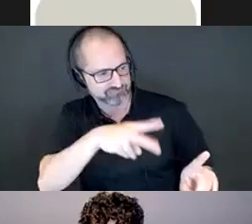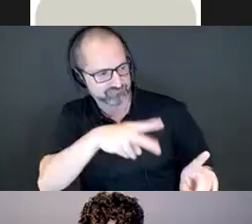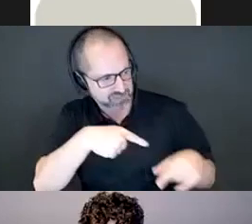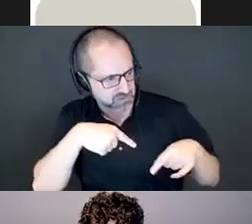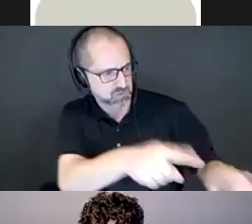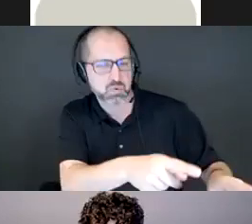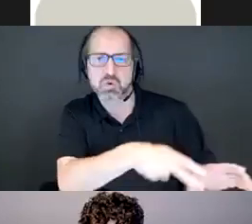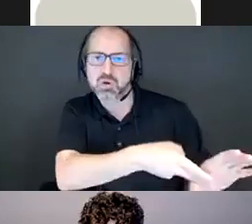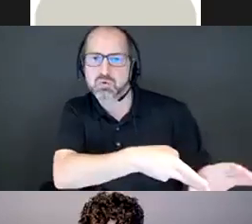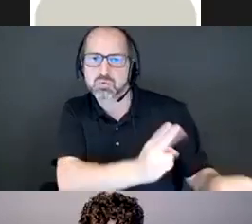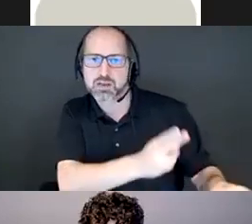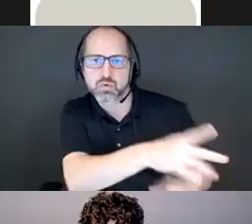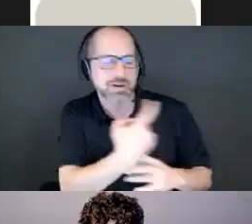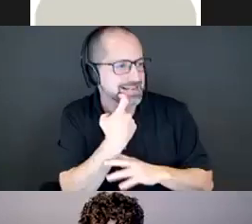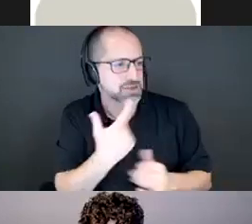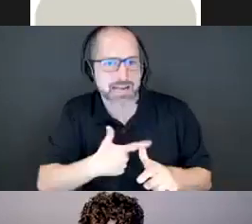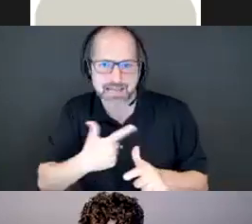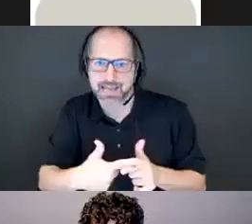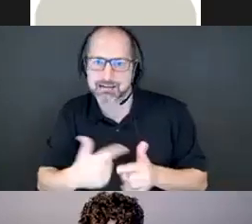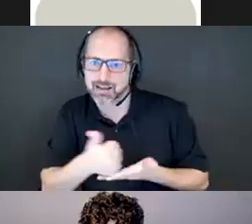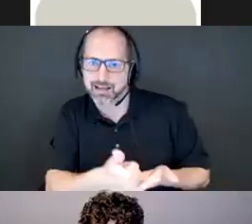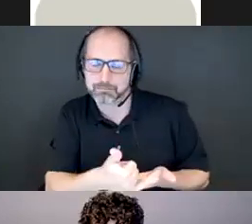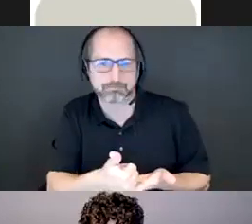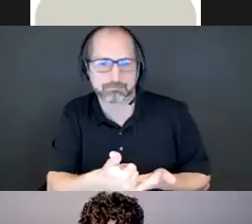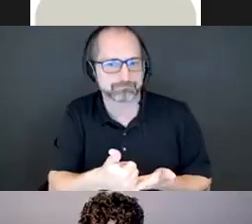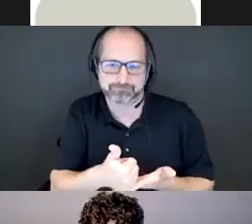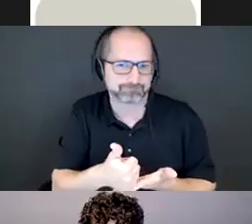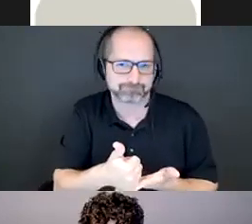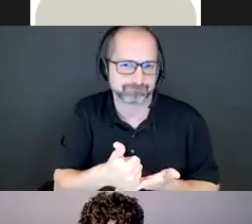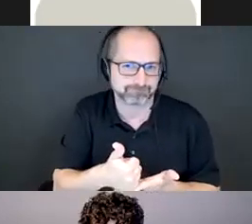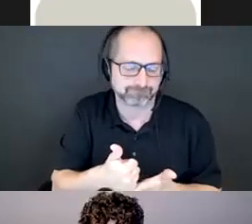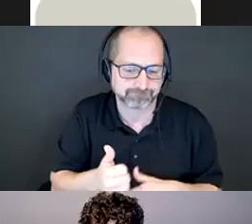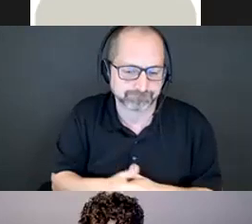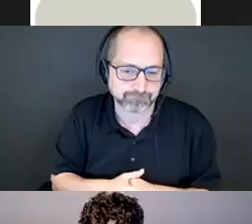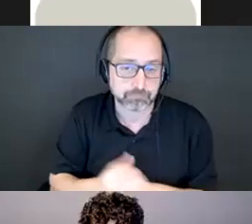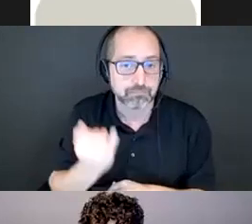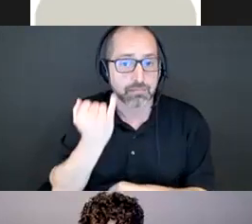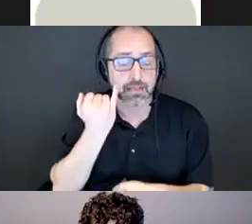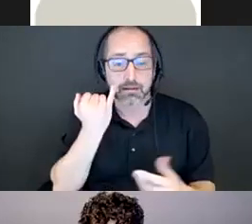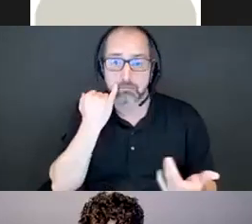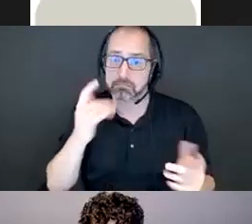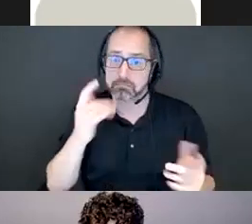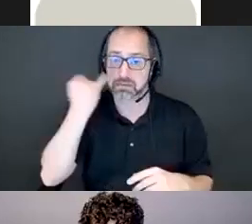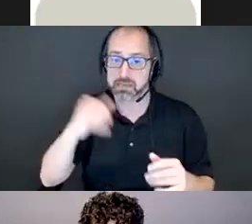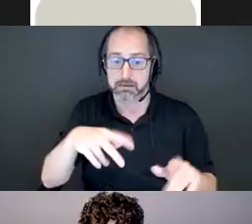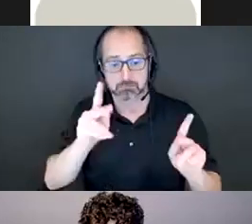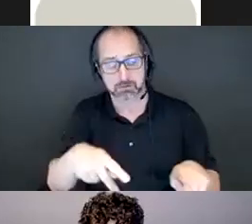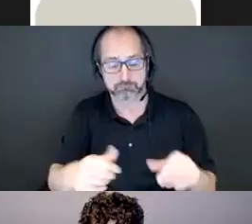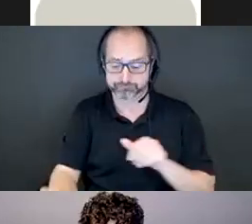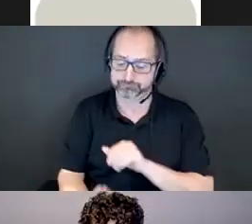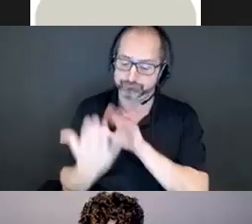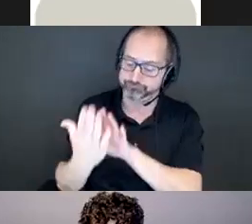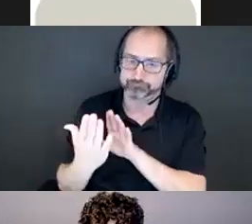you. And if someone was walked in and said,